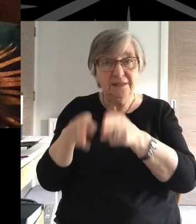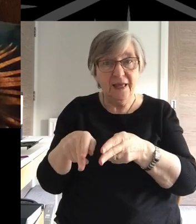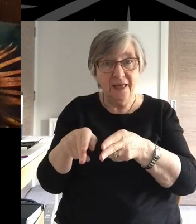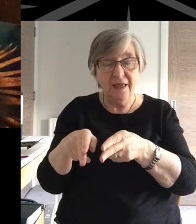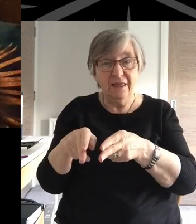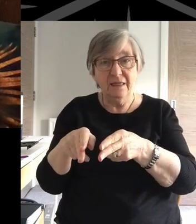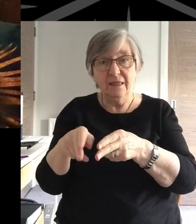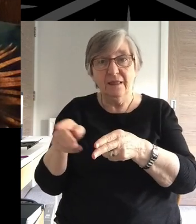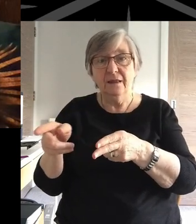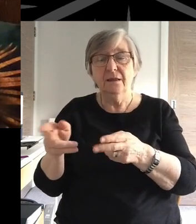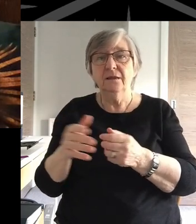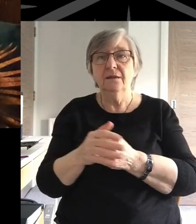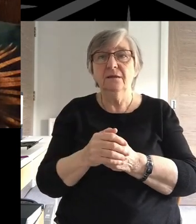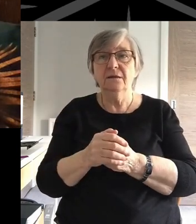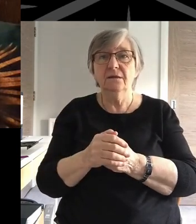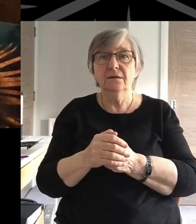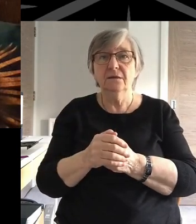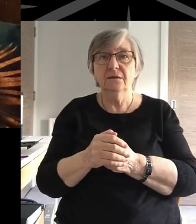So